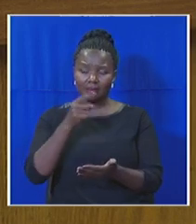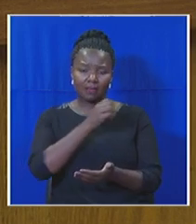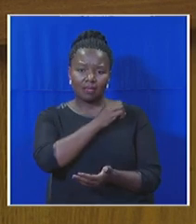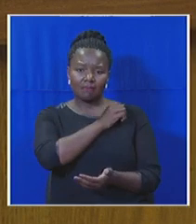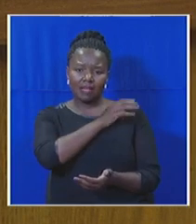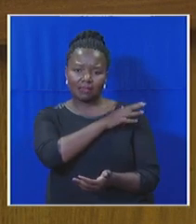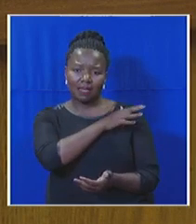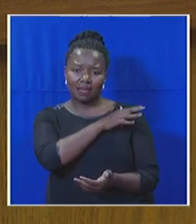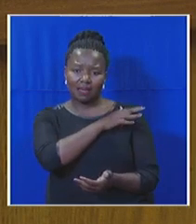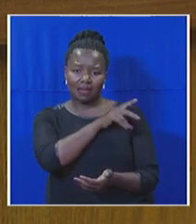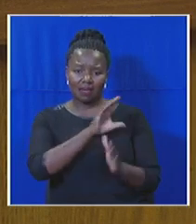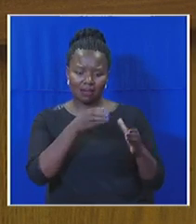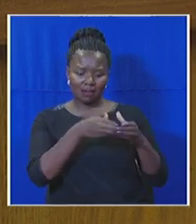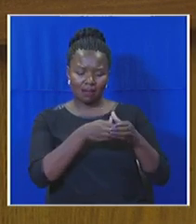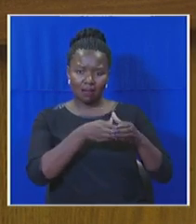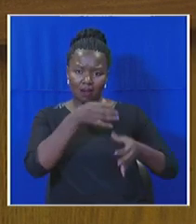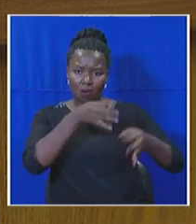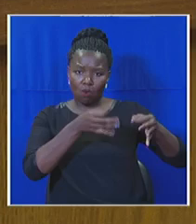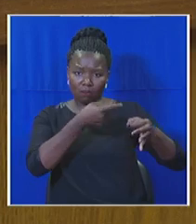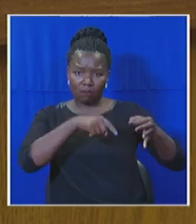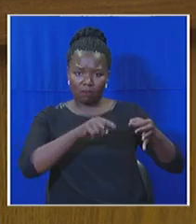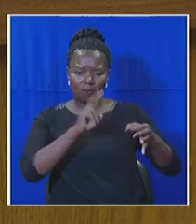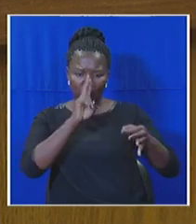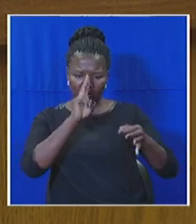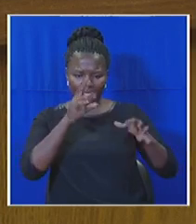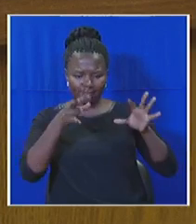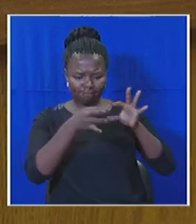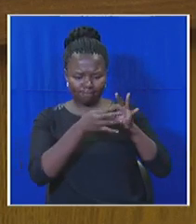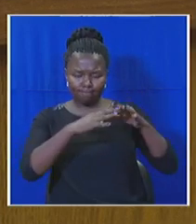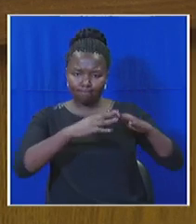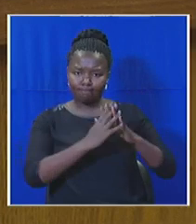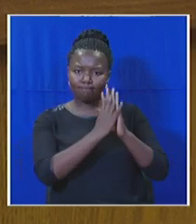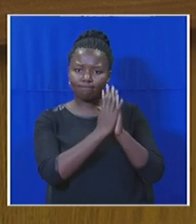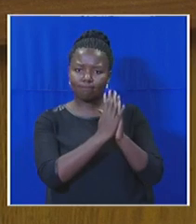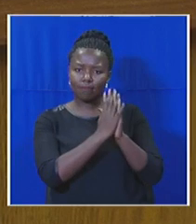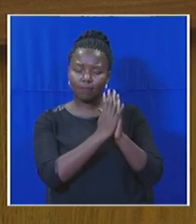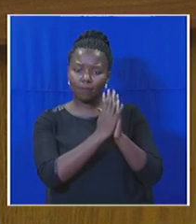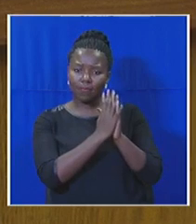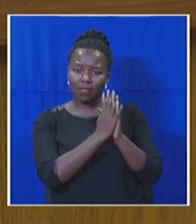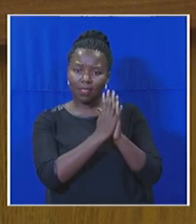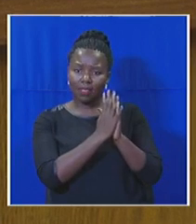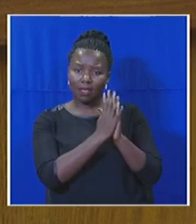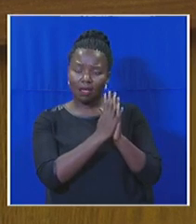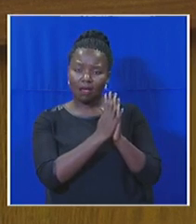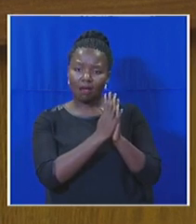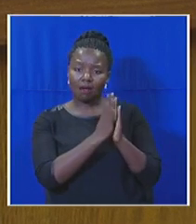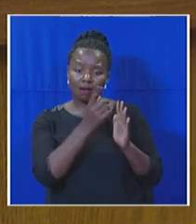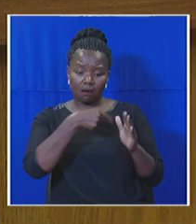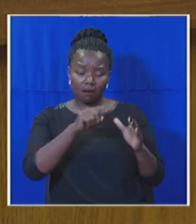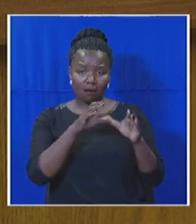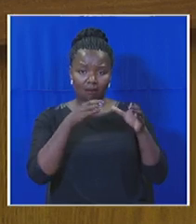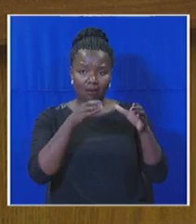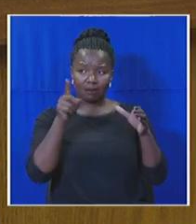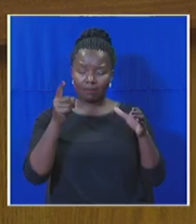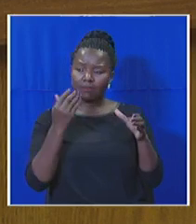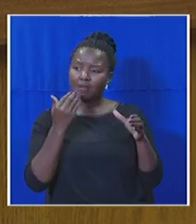parties need to unite in order to effectively negotiate with the State of